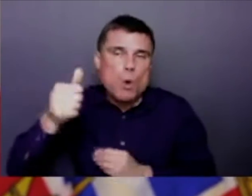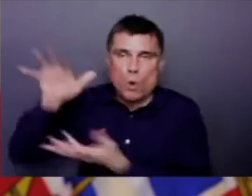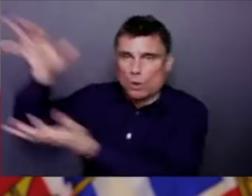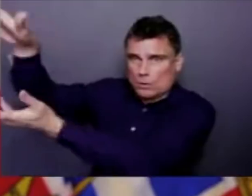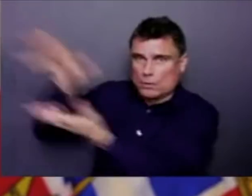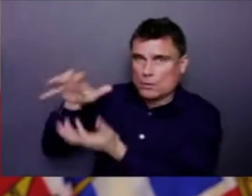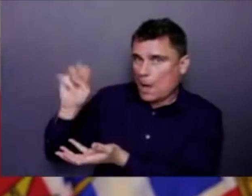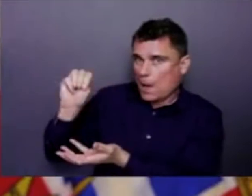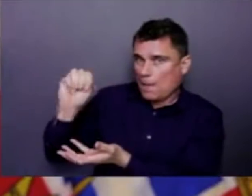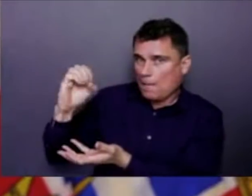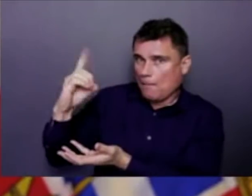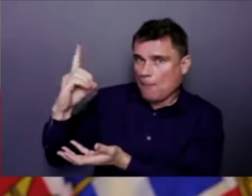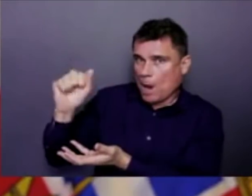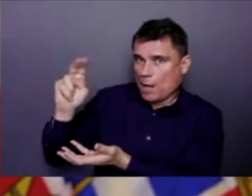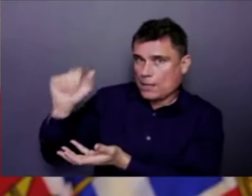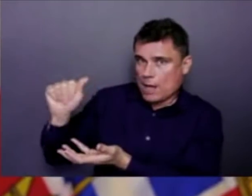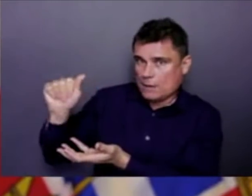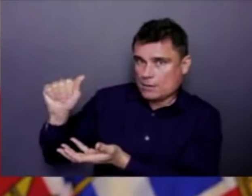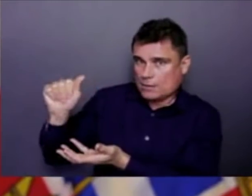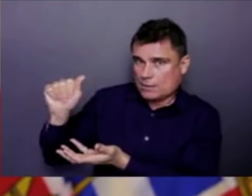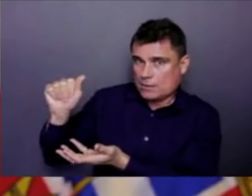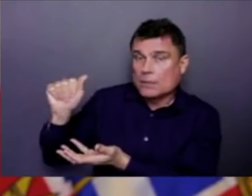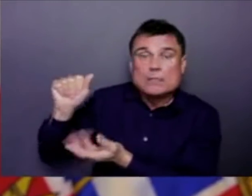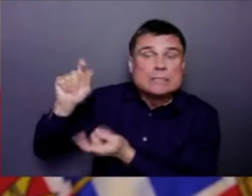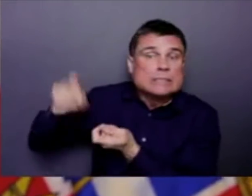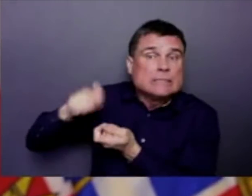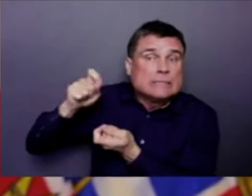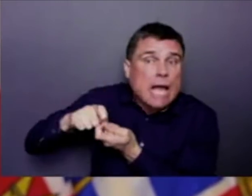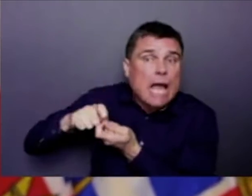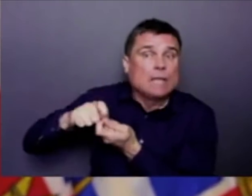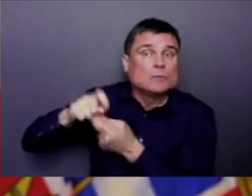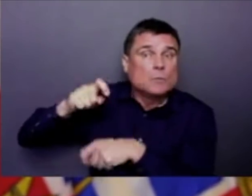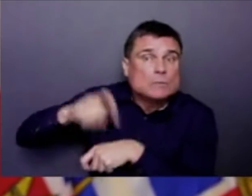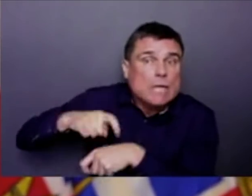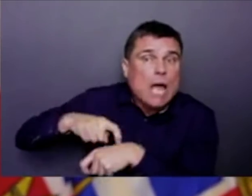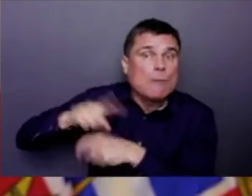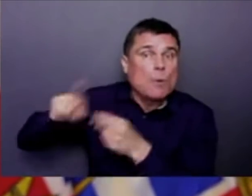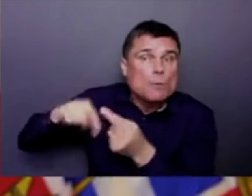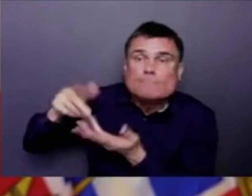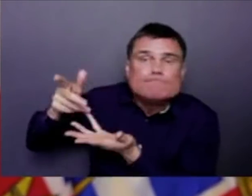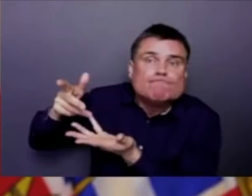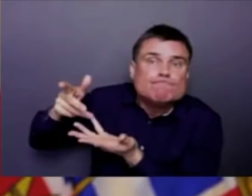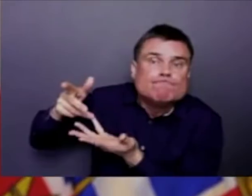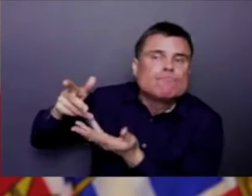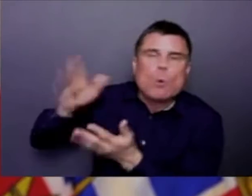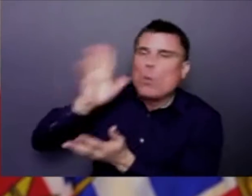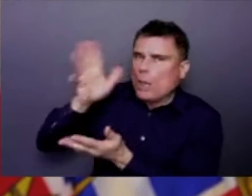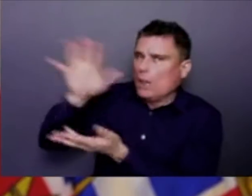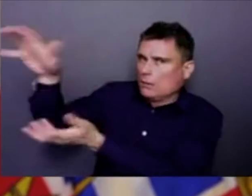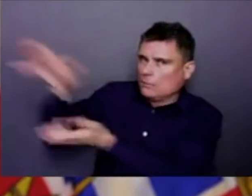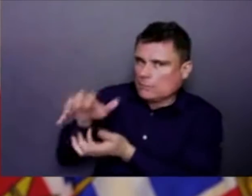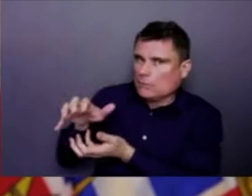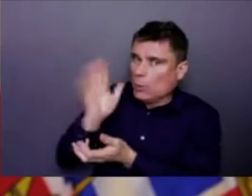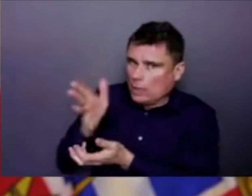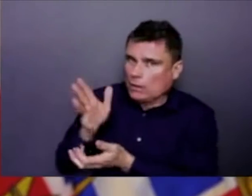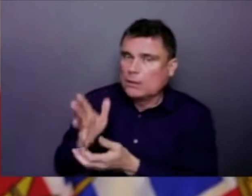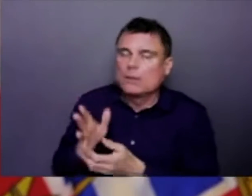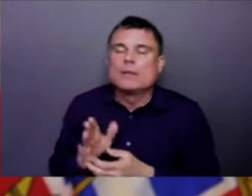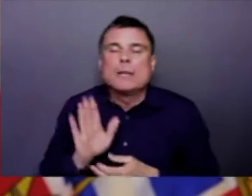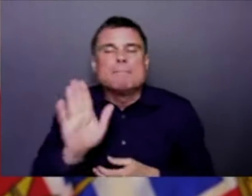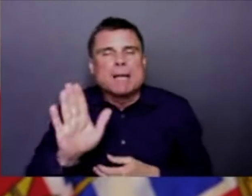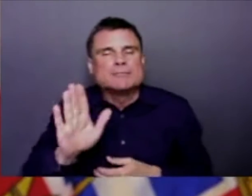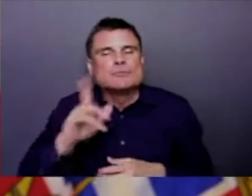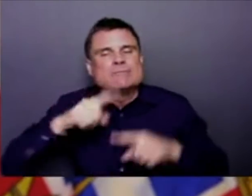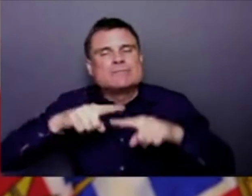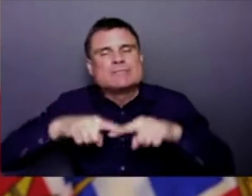a little bit in flux, partly due to scheduling, but also, of course, weather across the country at this time of year. As soon